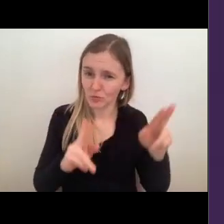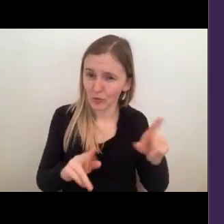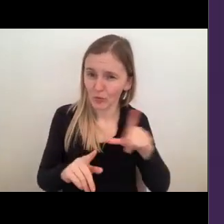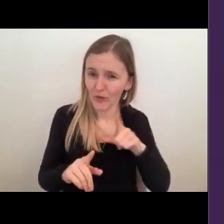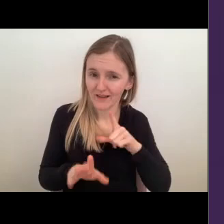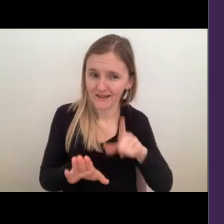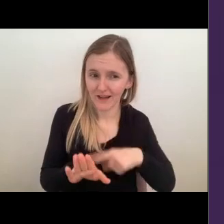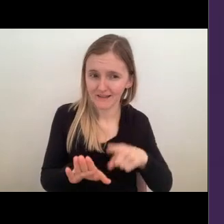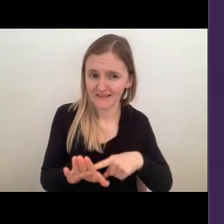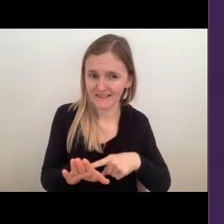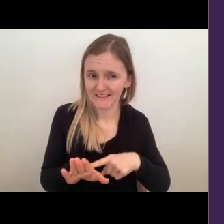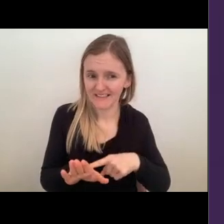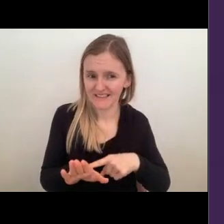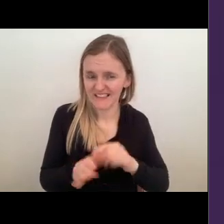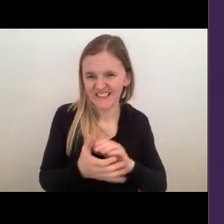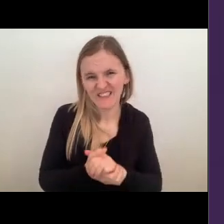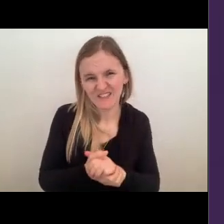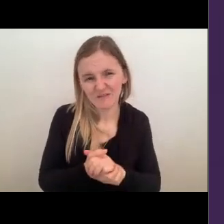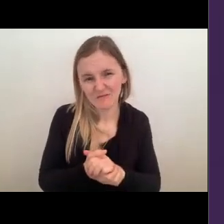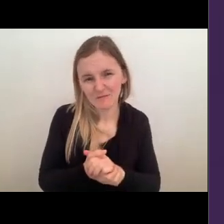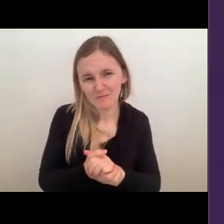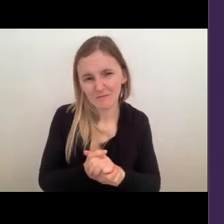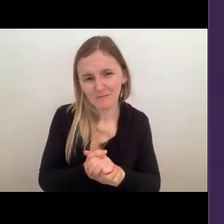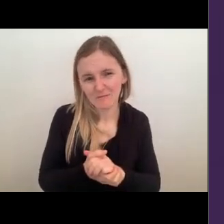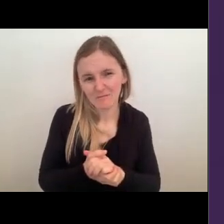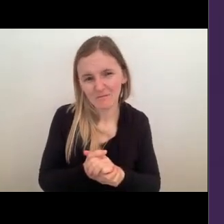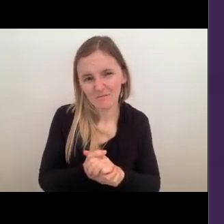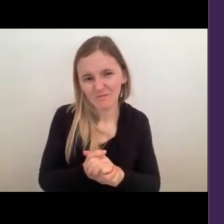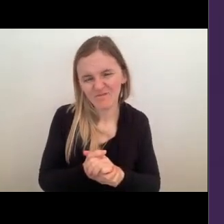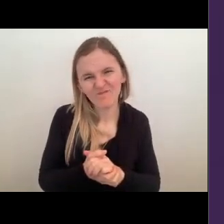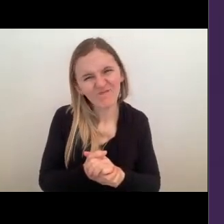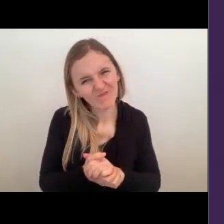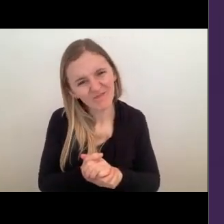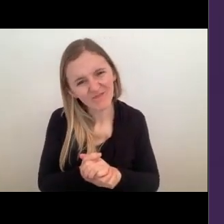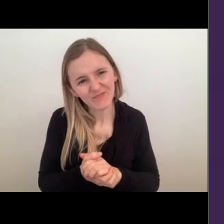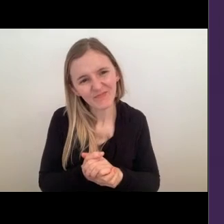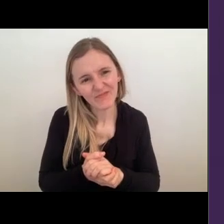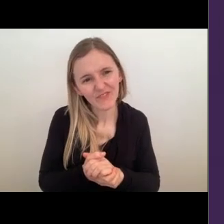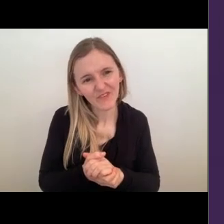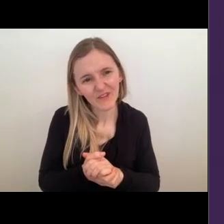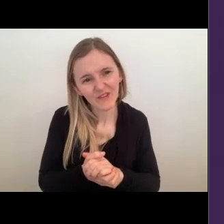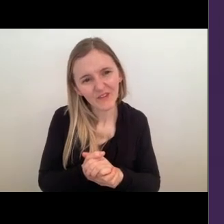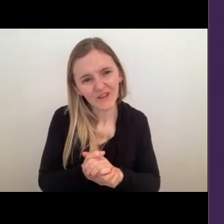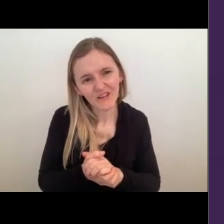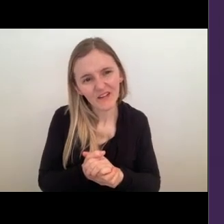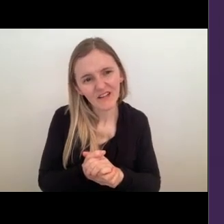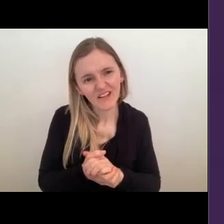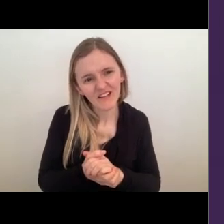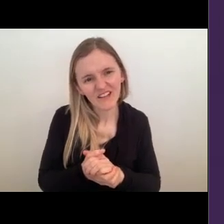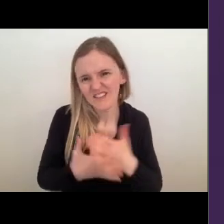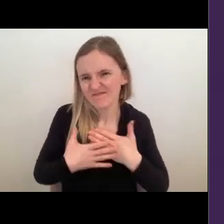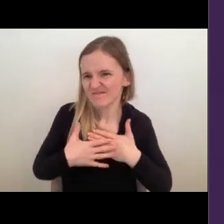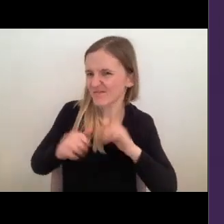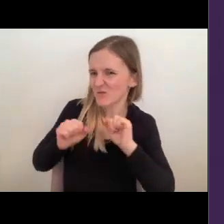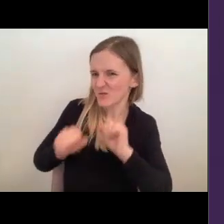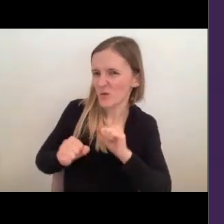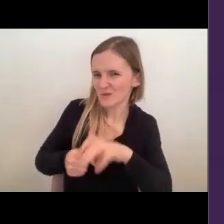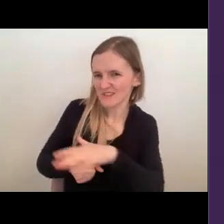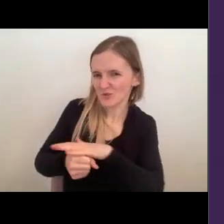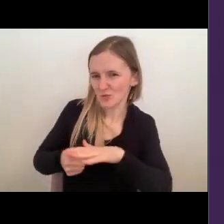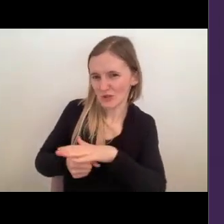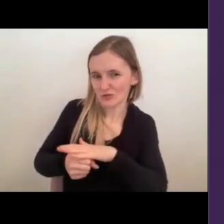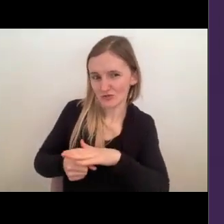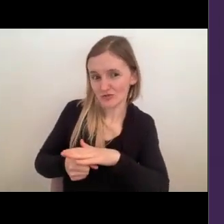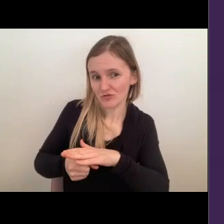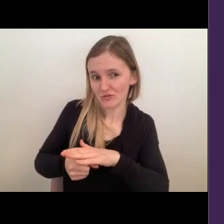I'm not really, I don't really feel, you know, that is obviously going to be unique to your circumstances. I certainly